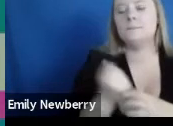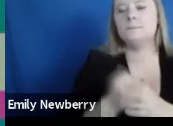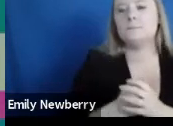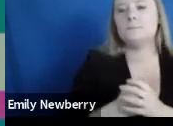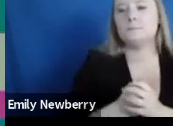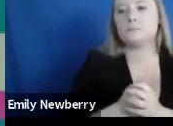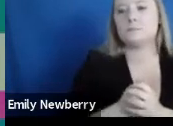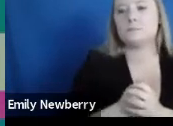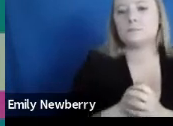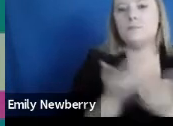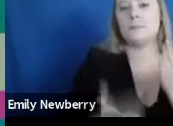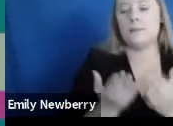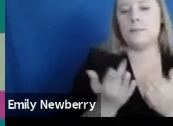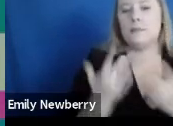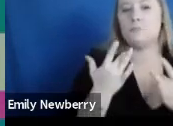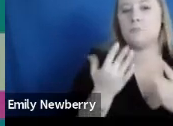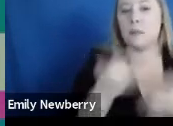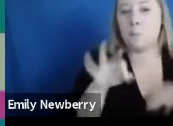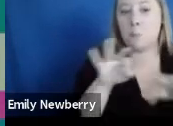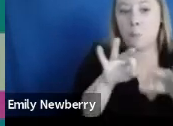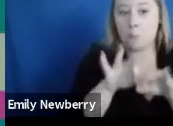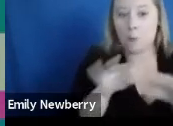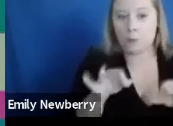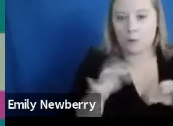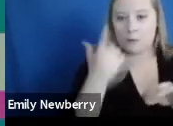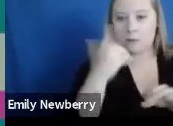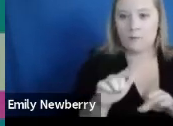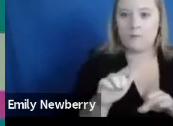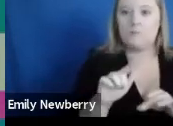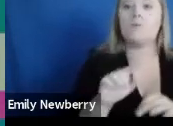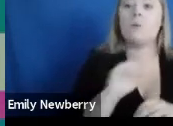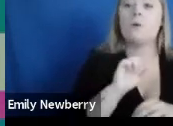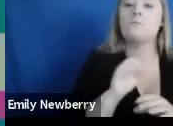might be useful for monitoring in the future.